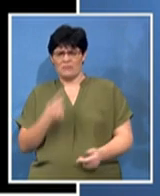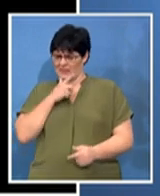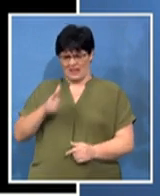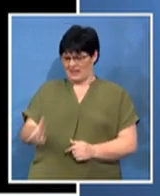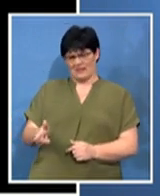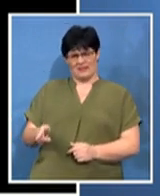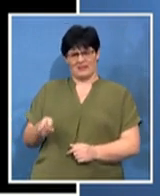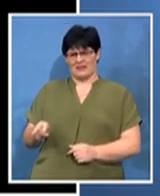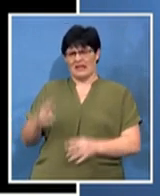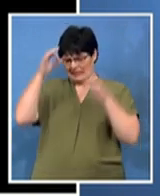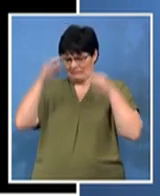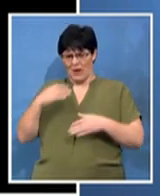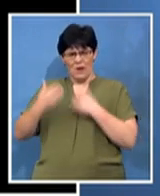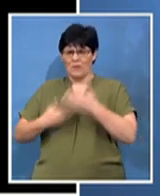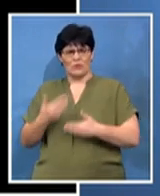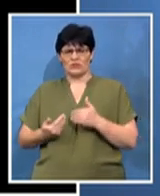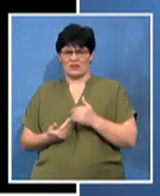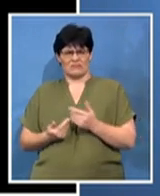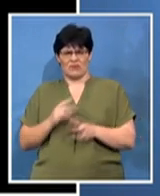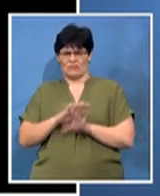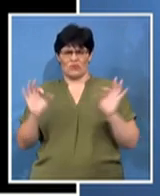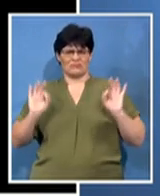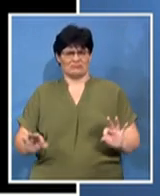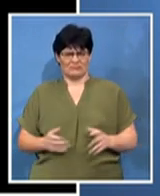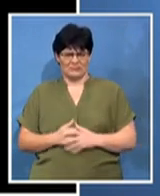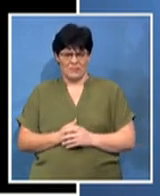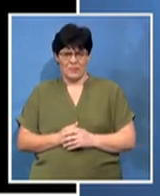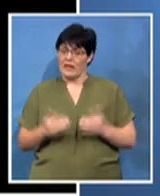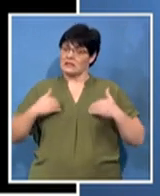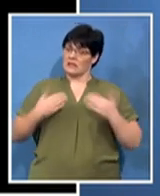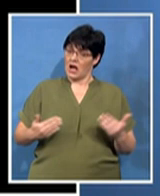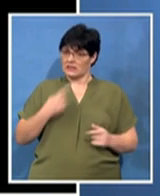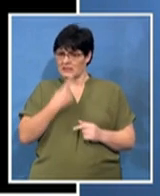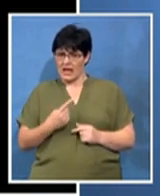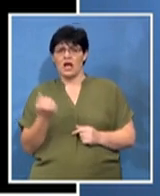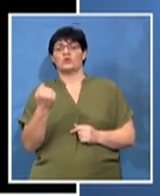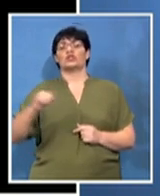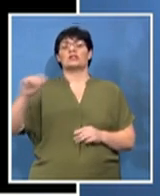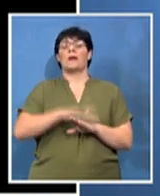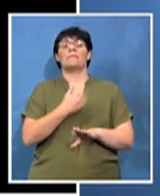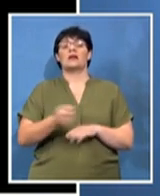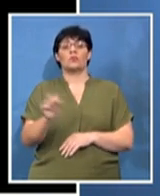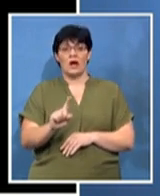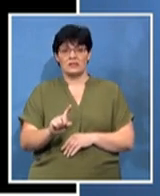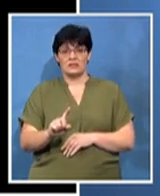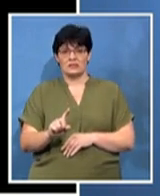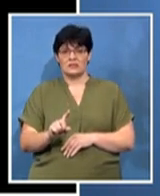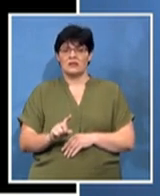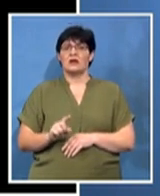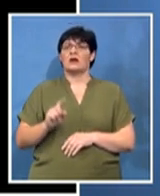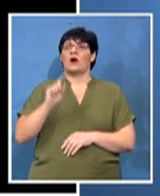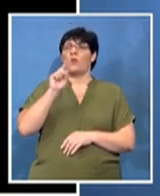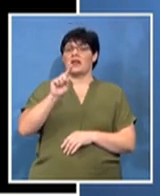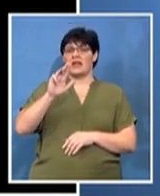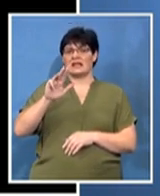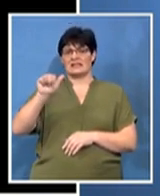arbitrary. I mean, in the beginning, they said, they were rejecting us based on the Heraldry Act of 1962 by the use of the flag. I think